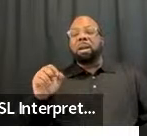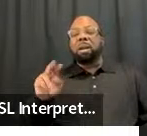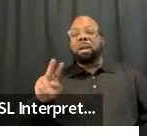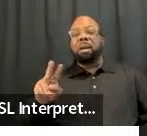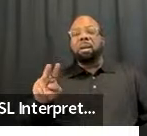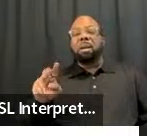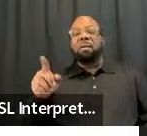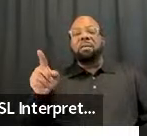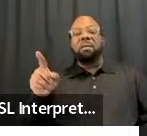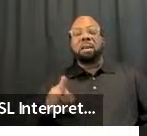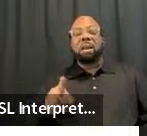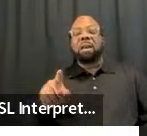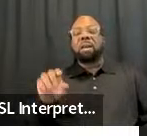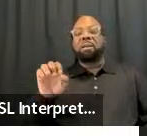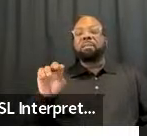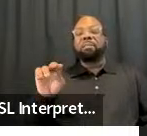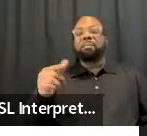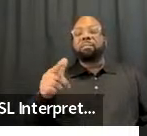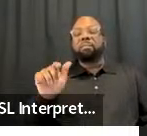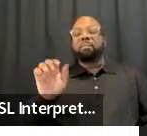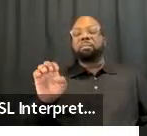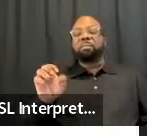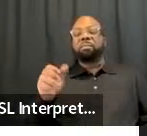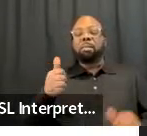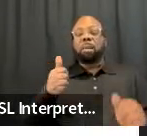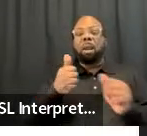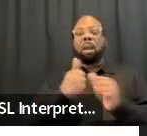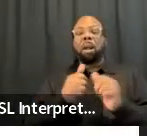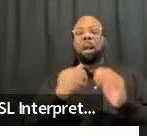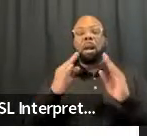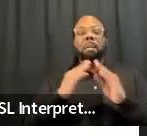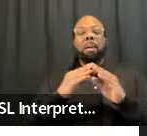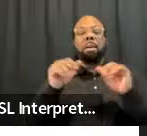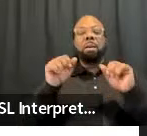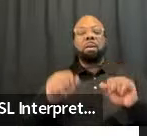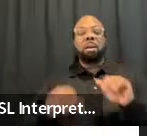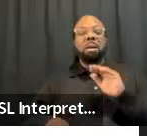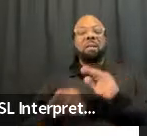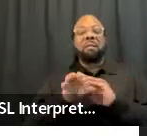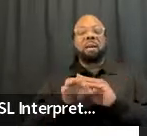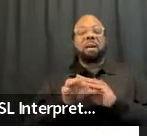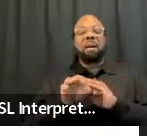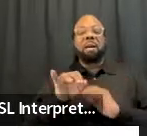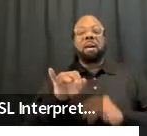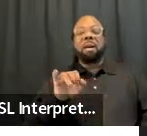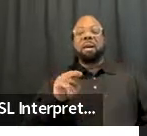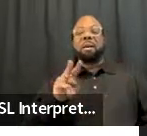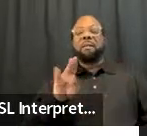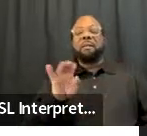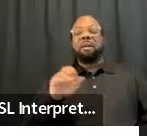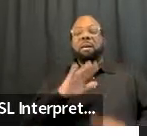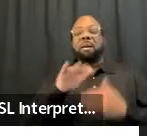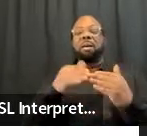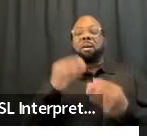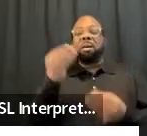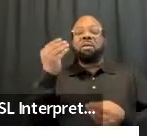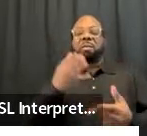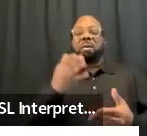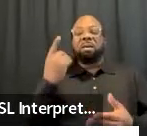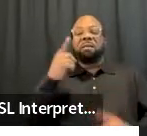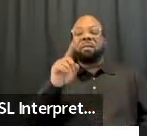nyc.gov/engage. And under upcoming meetings is where you can find this meeting invite and all of the information for the